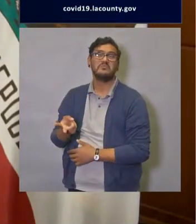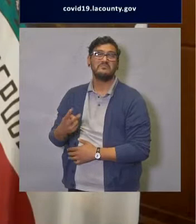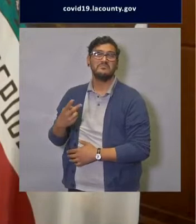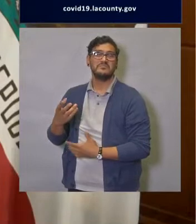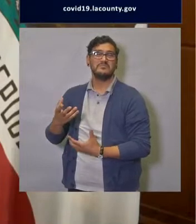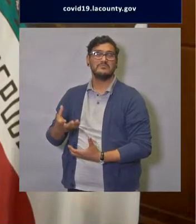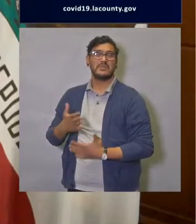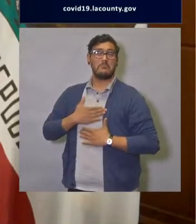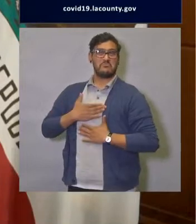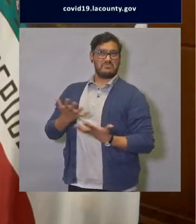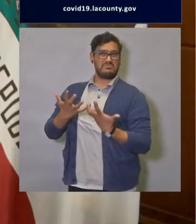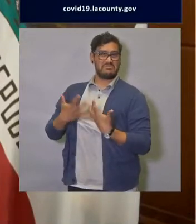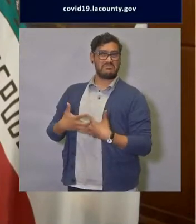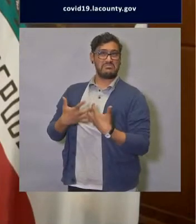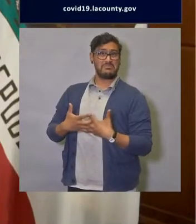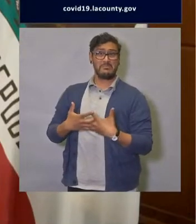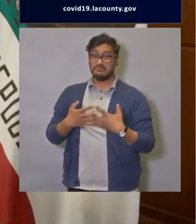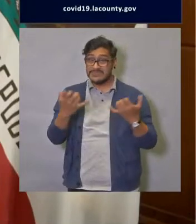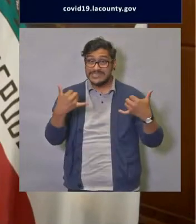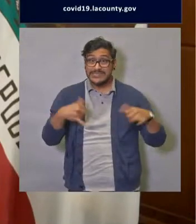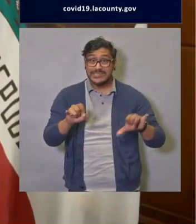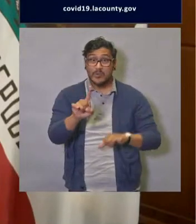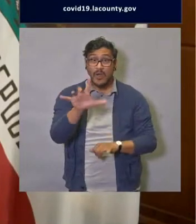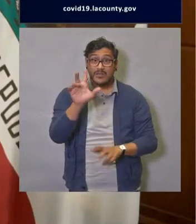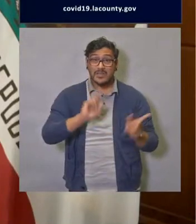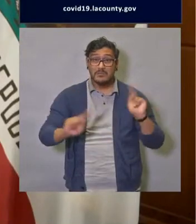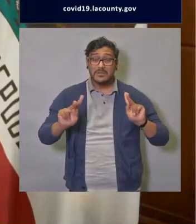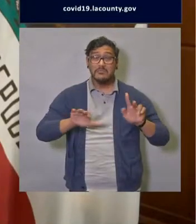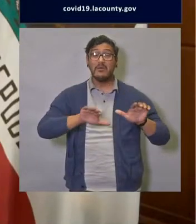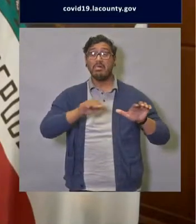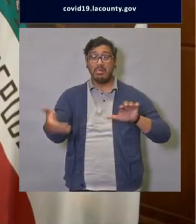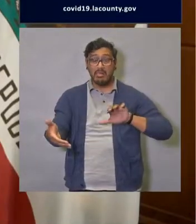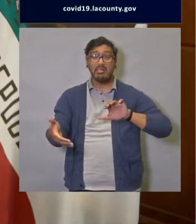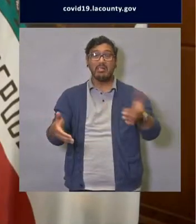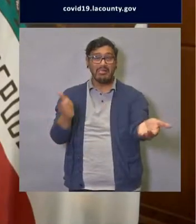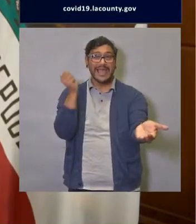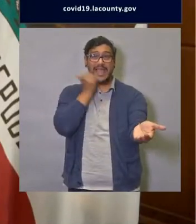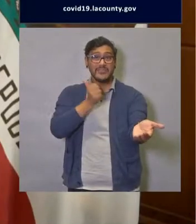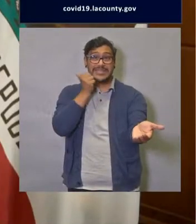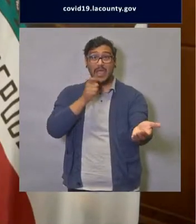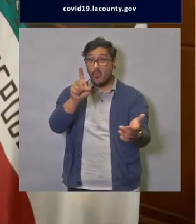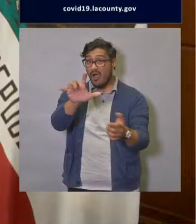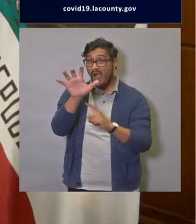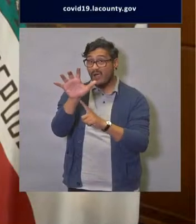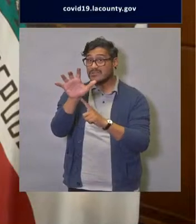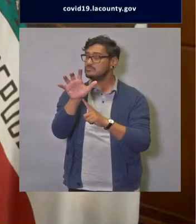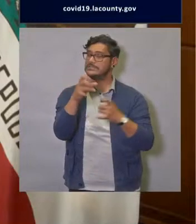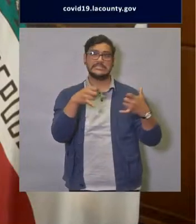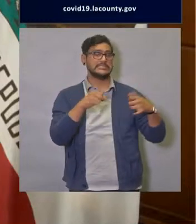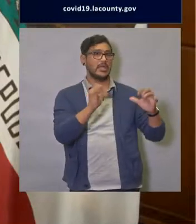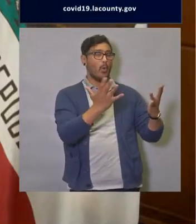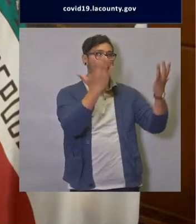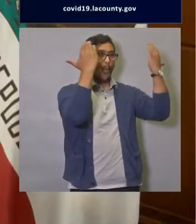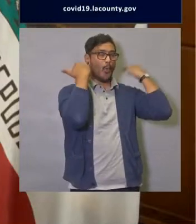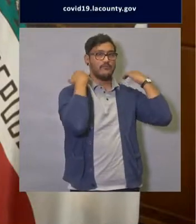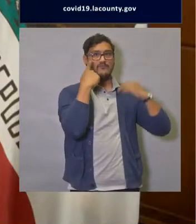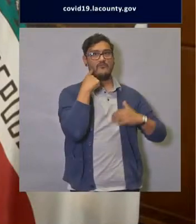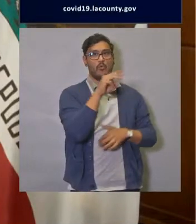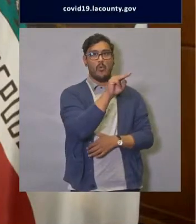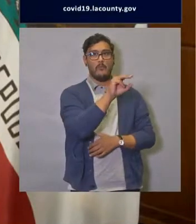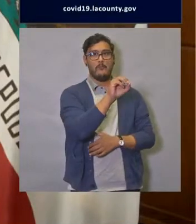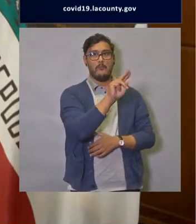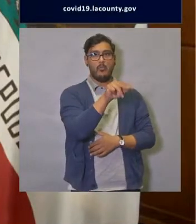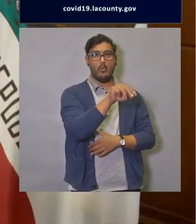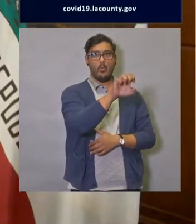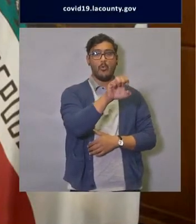over 100 deaths each day, which continues to overwhelm our morgues and our funeral homes. Just to keep up, we're